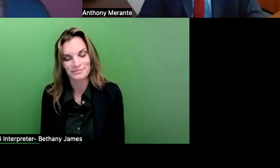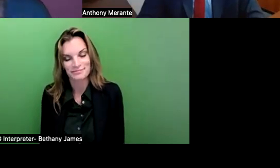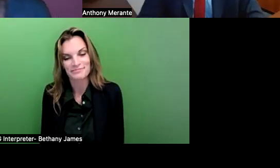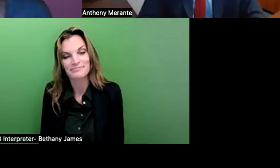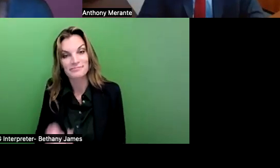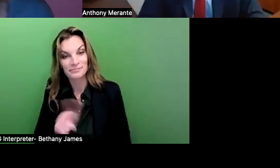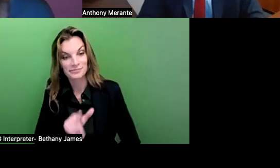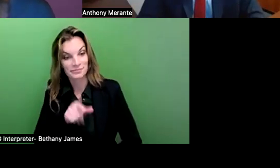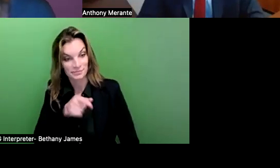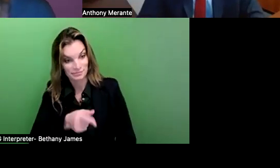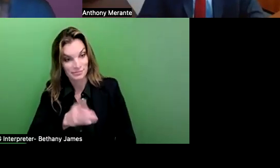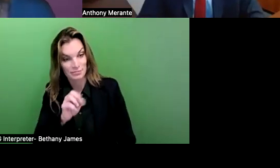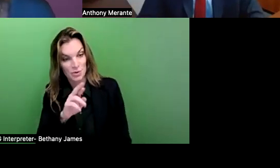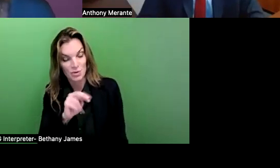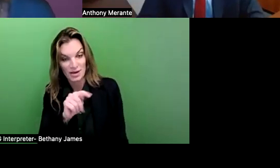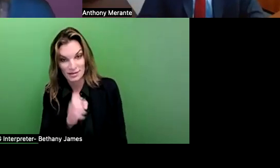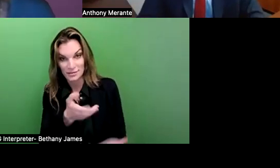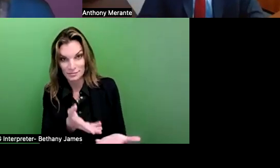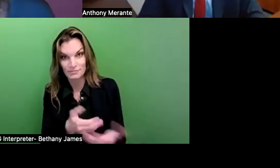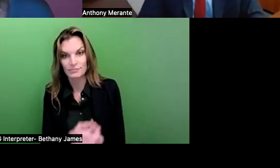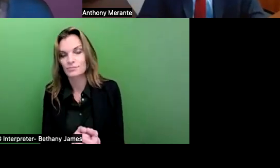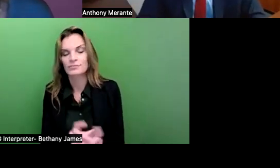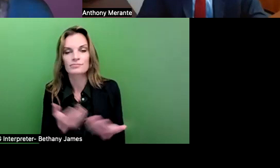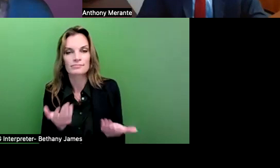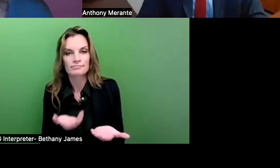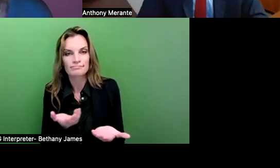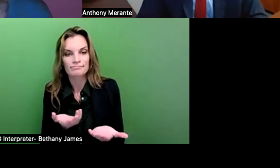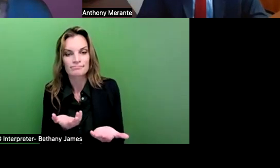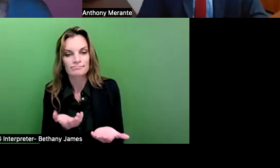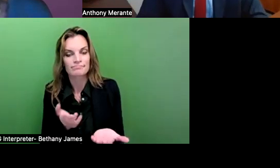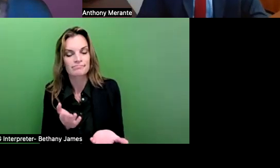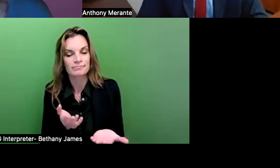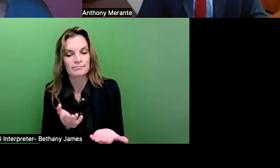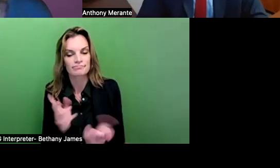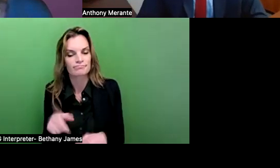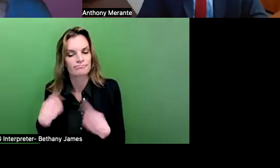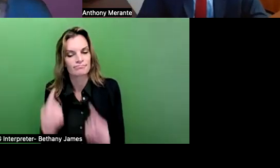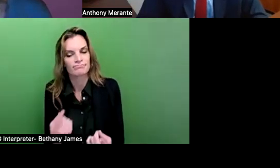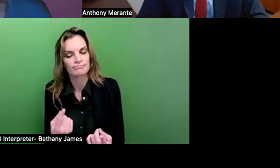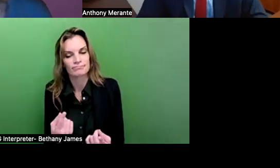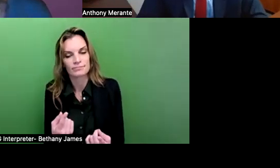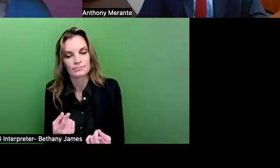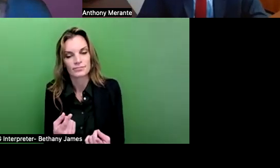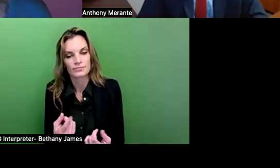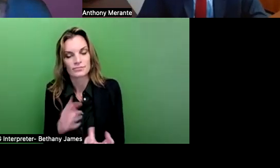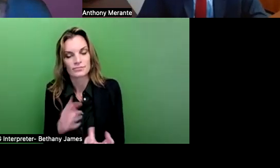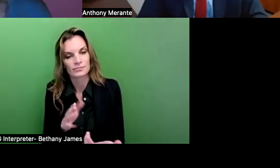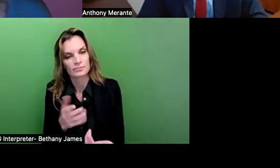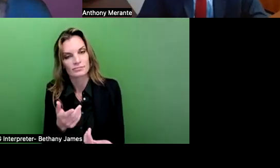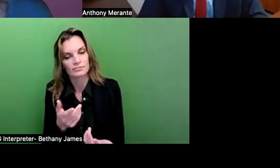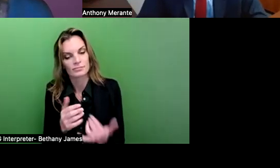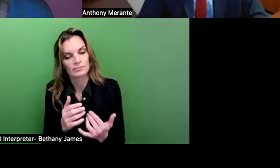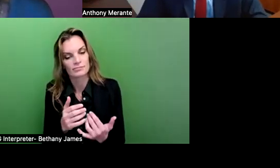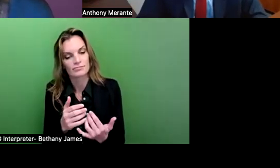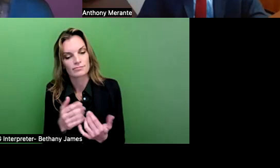Mr. Merante, we'll start with you. What efforts have been made or can be made to bring businesses and job opportunities